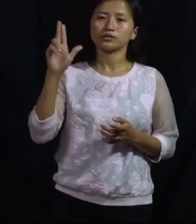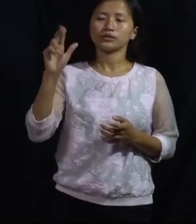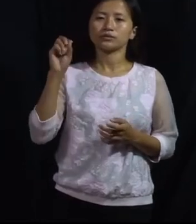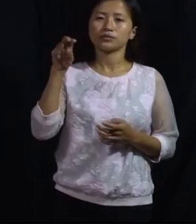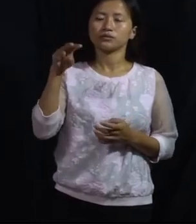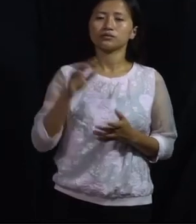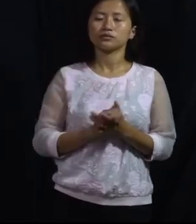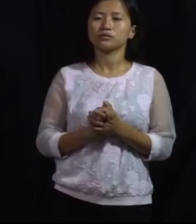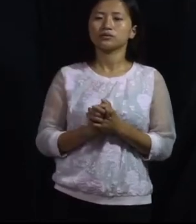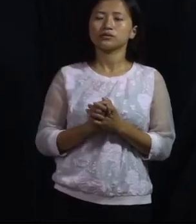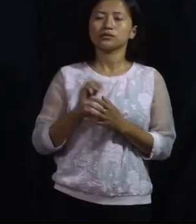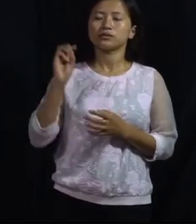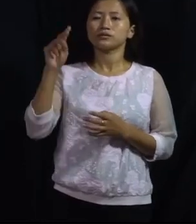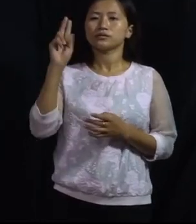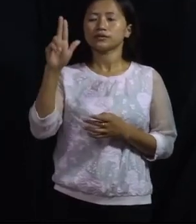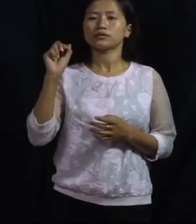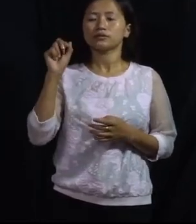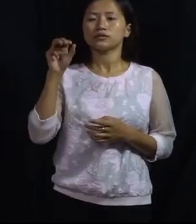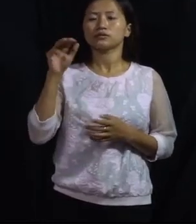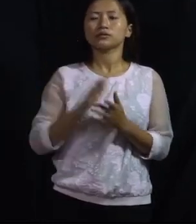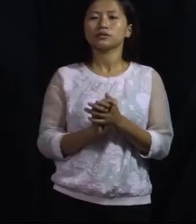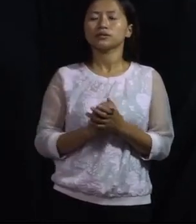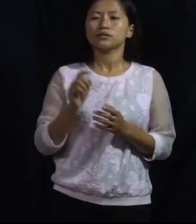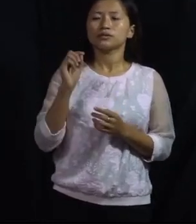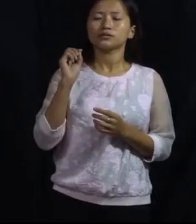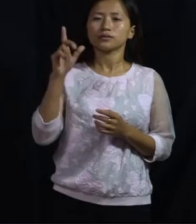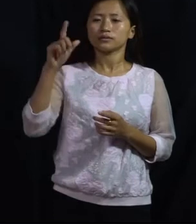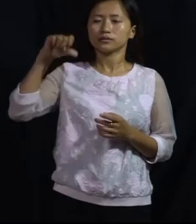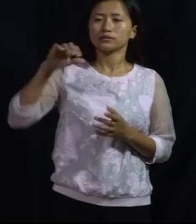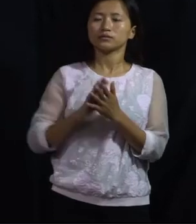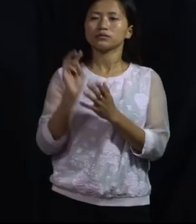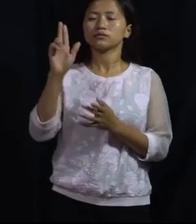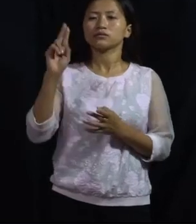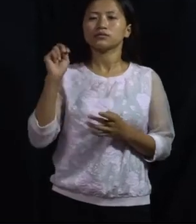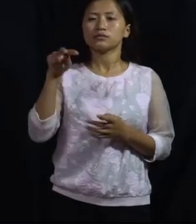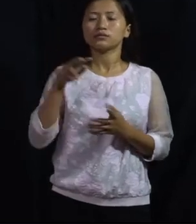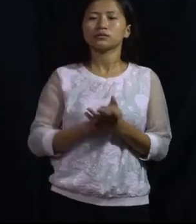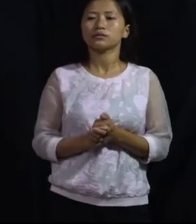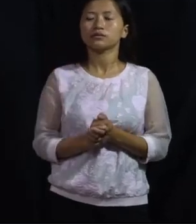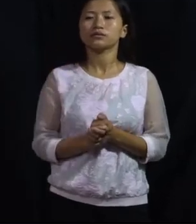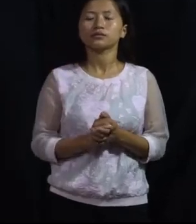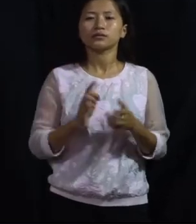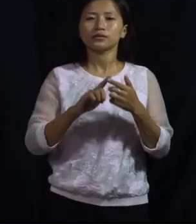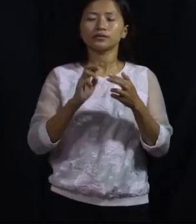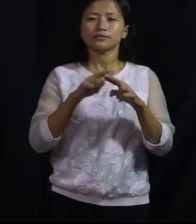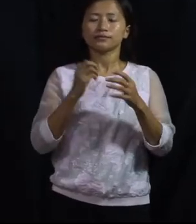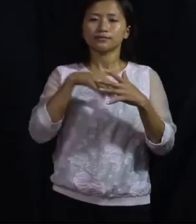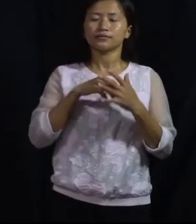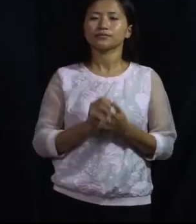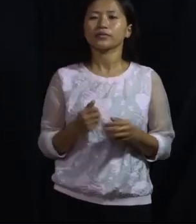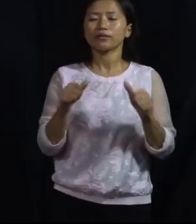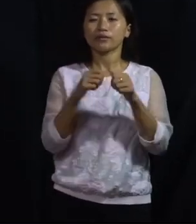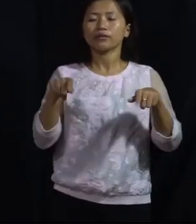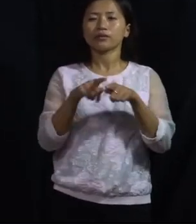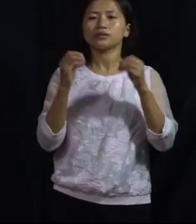28,800 and Y gets 19,200. To investment investment fund has been distributed between A and